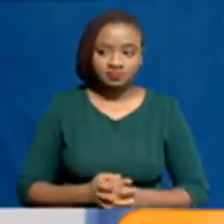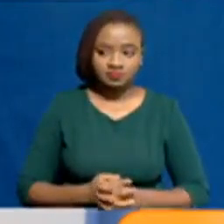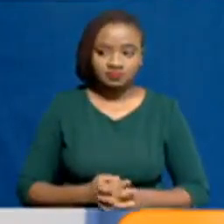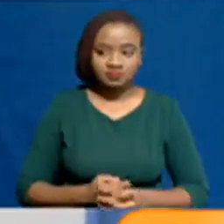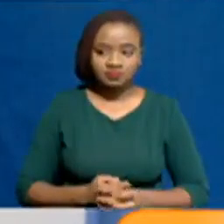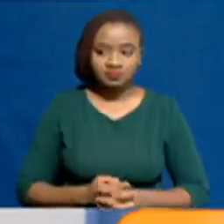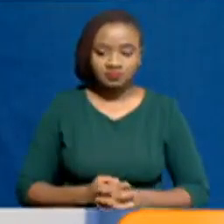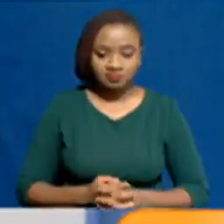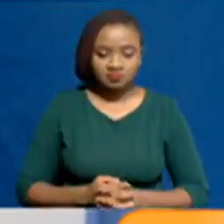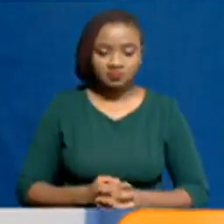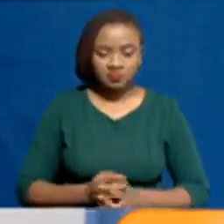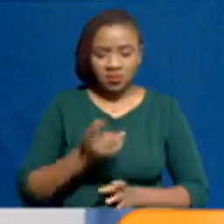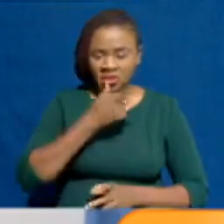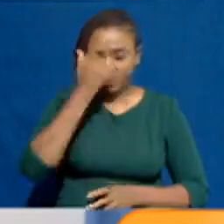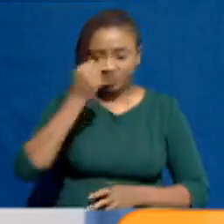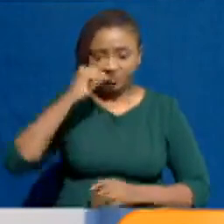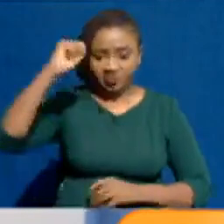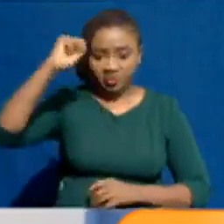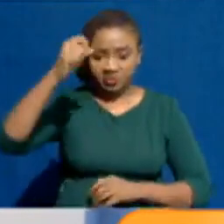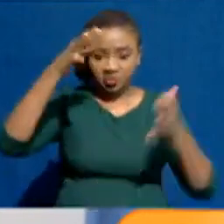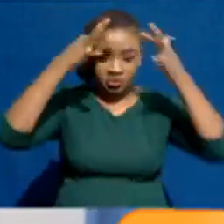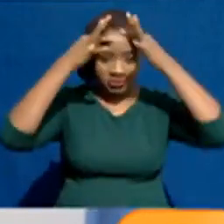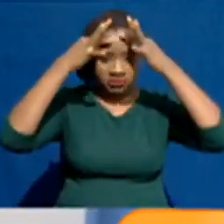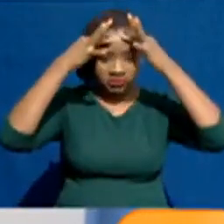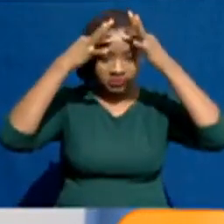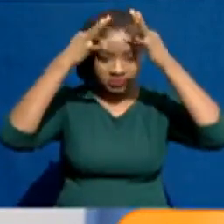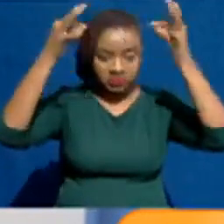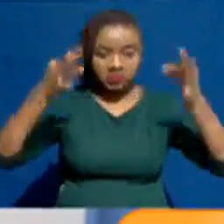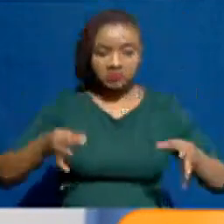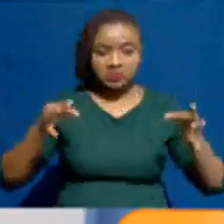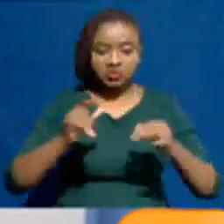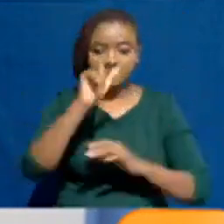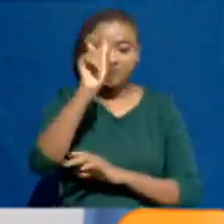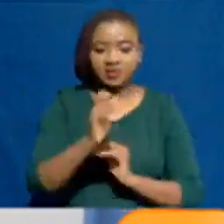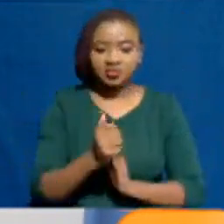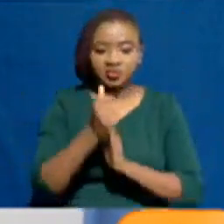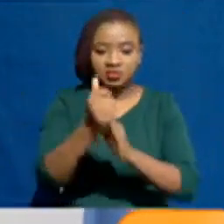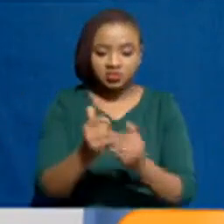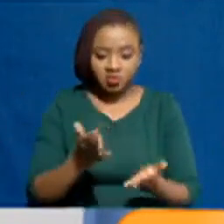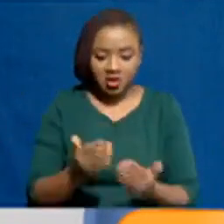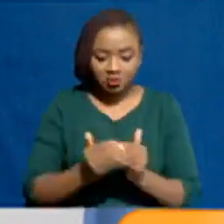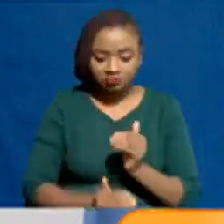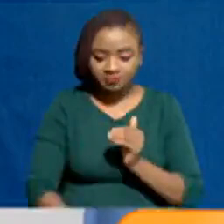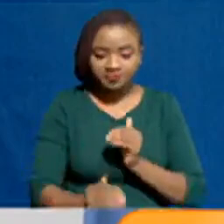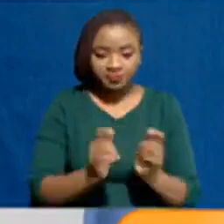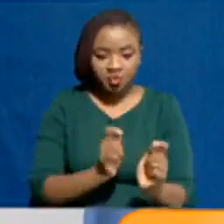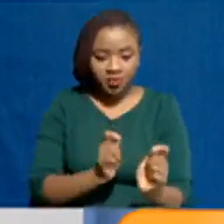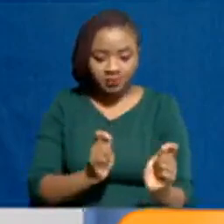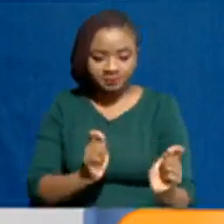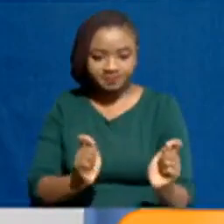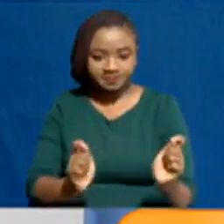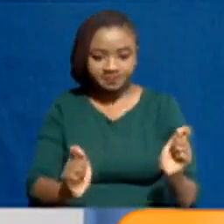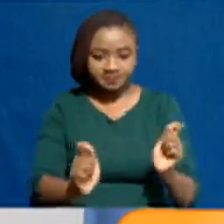regional leadership. Right now, where we are heading into a transition. After